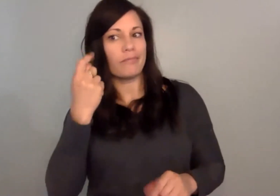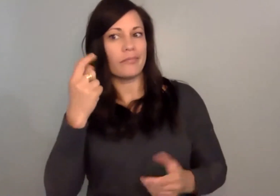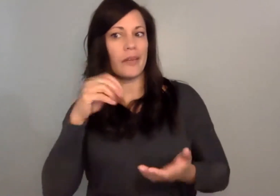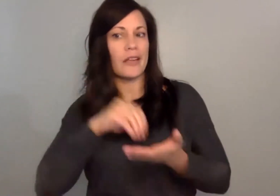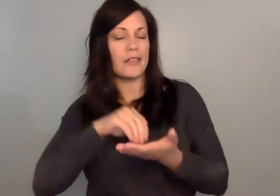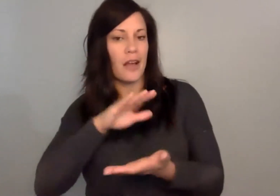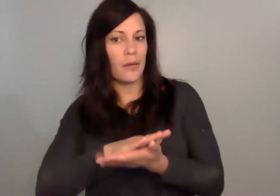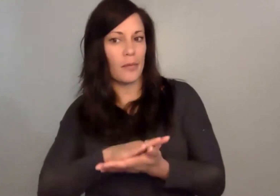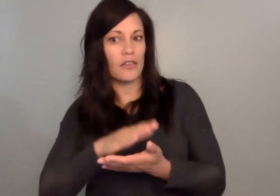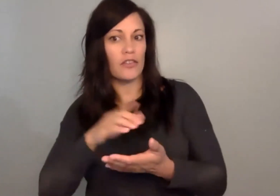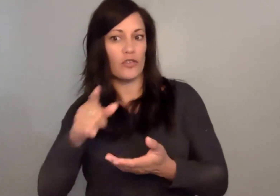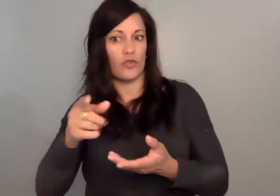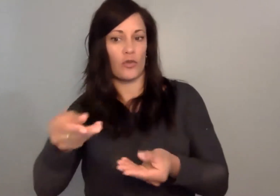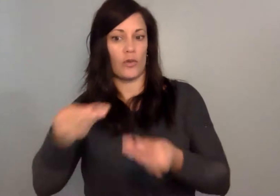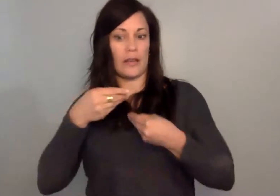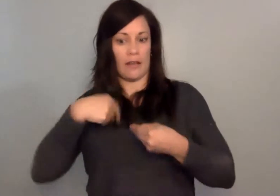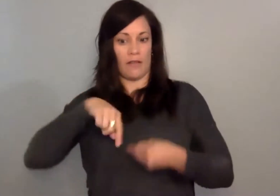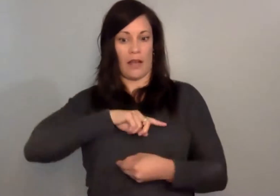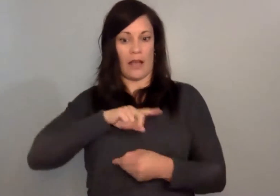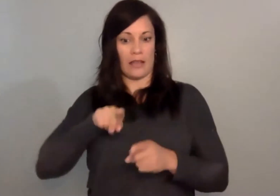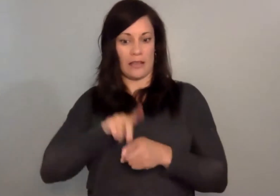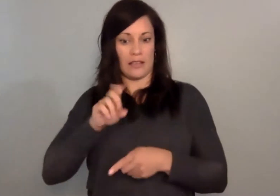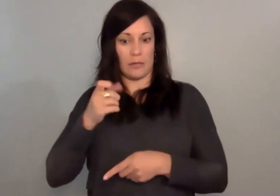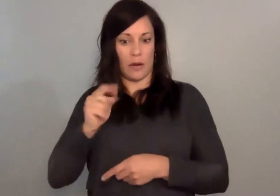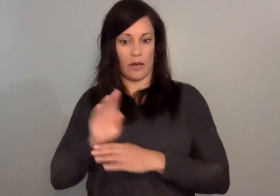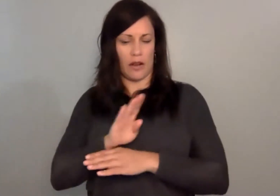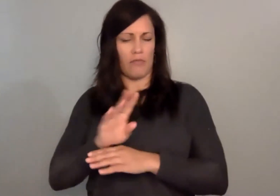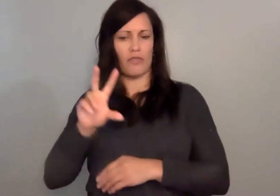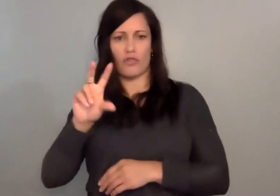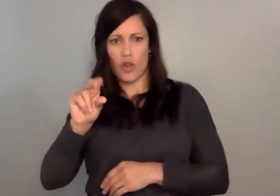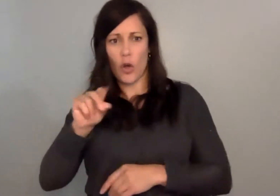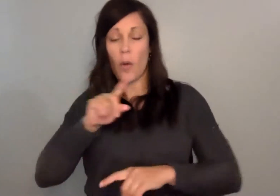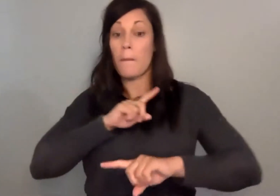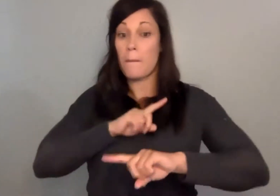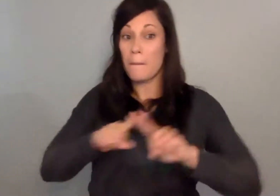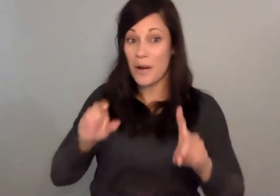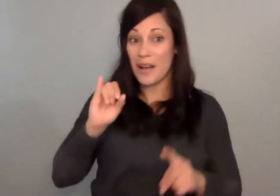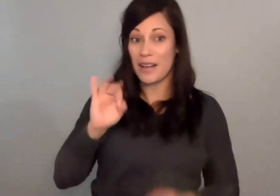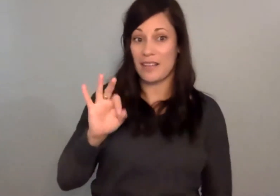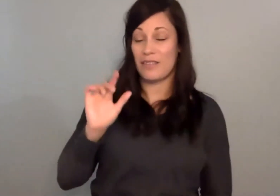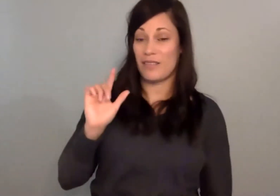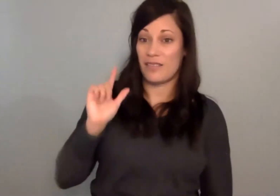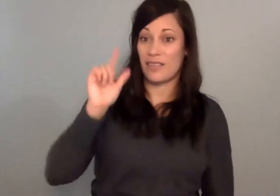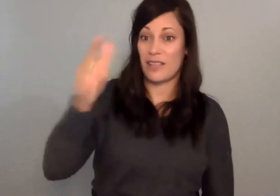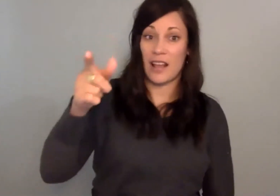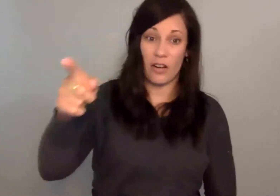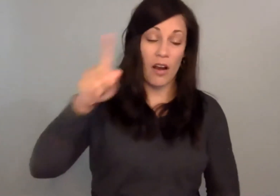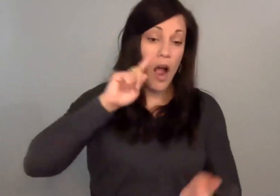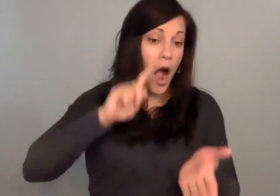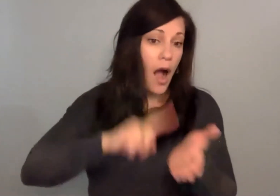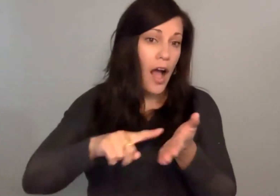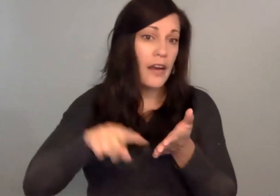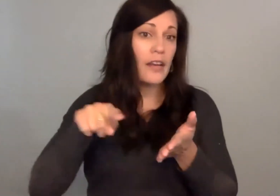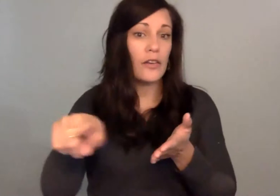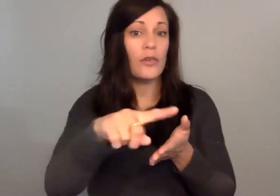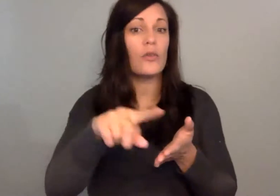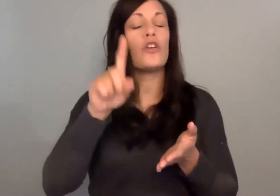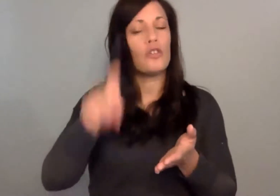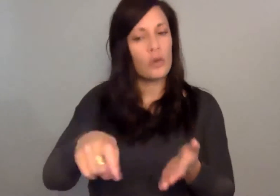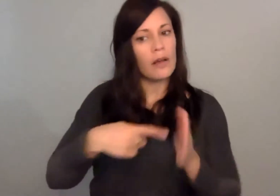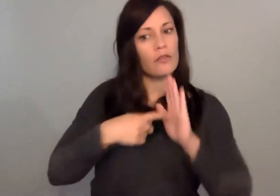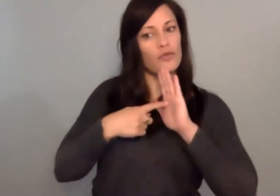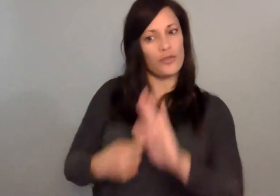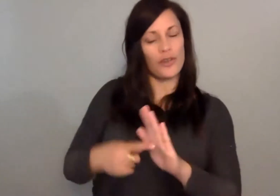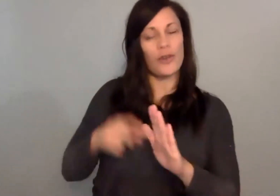Department of Commerce, but you will, if you do, for example, get audited, you will have to account for how those expenses have